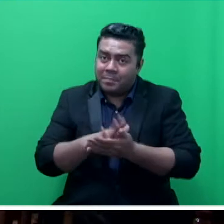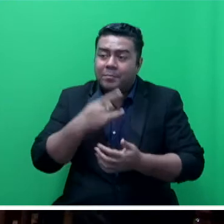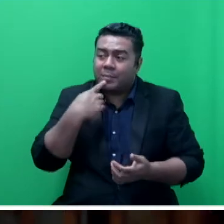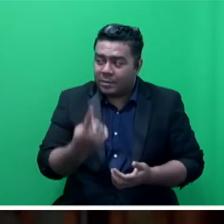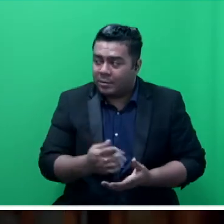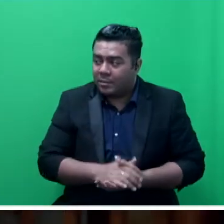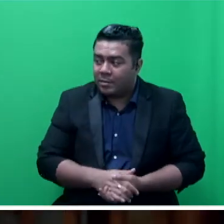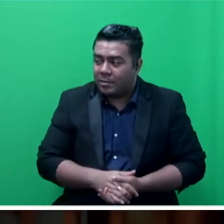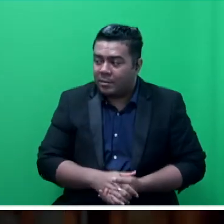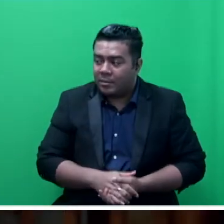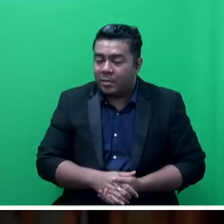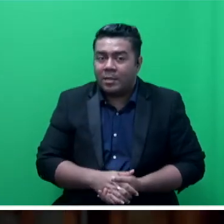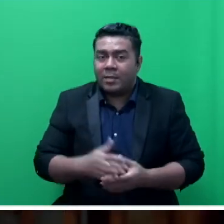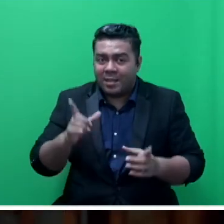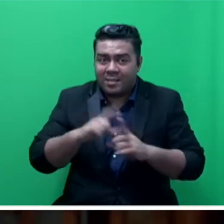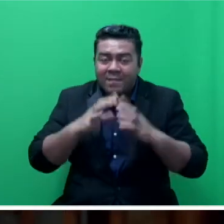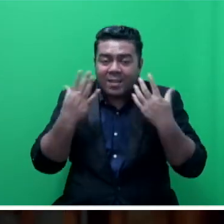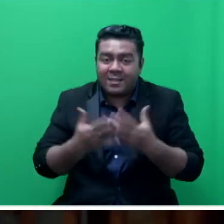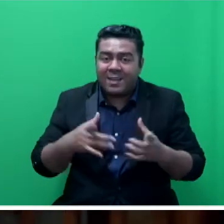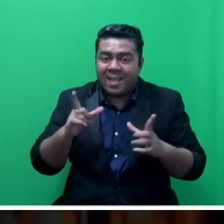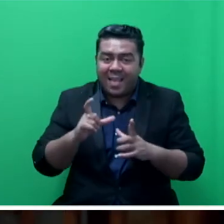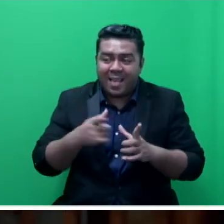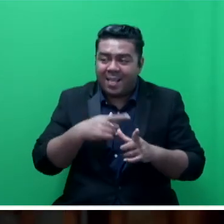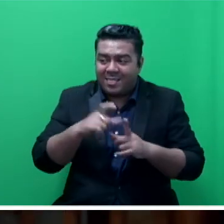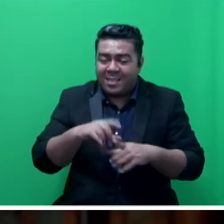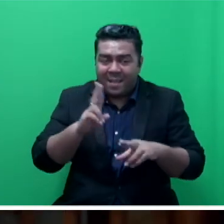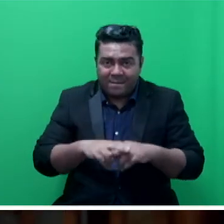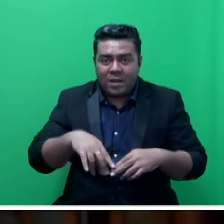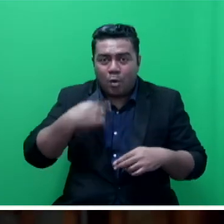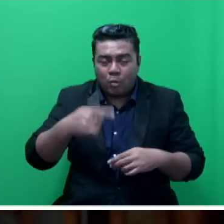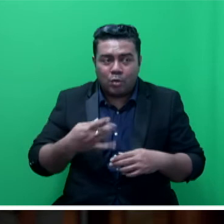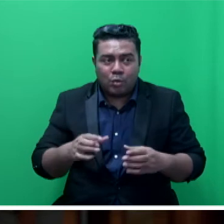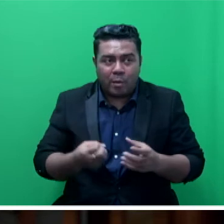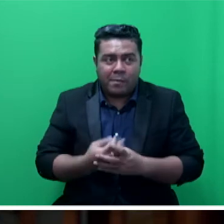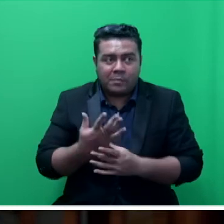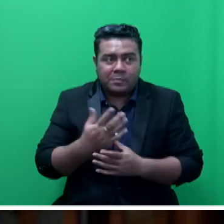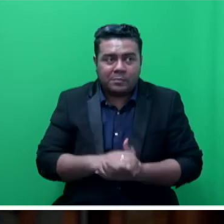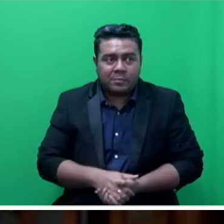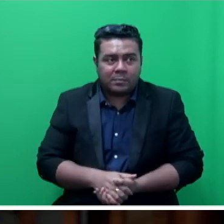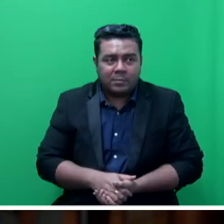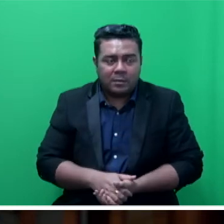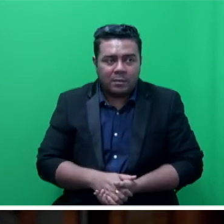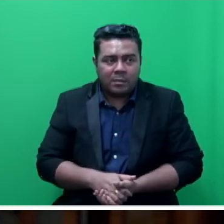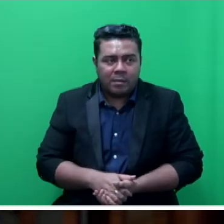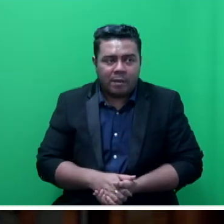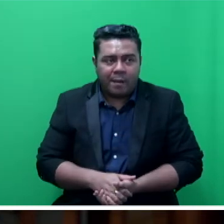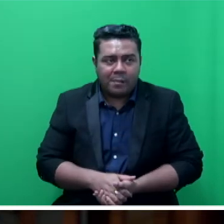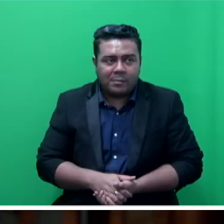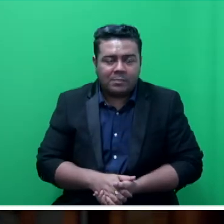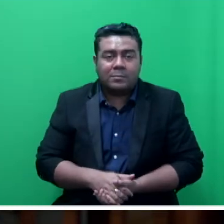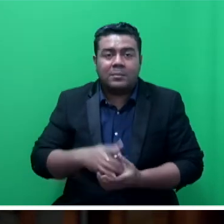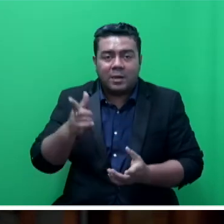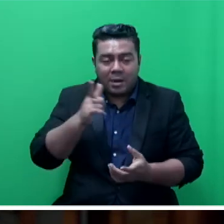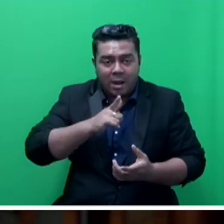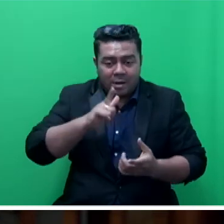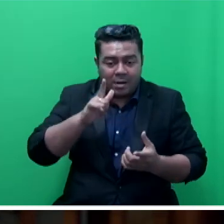say that while DFET and ADF continue construction work at Lekutu District and Lekutu secondary